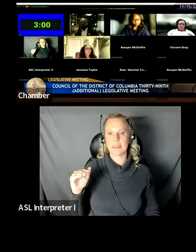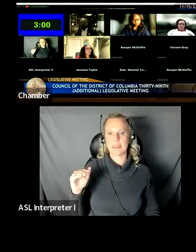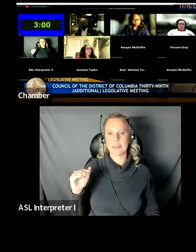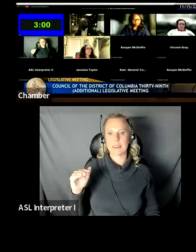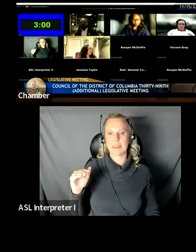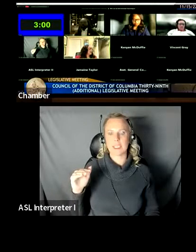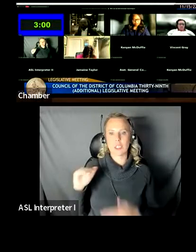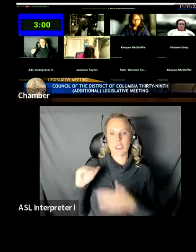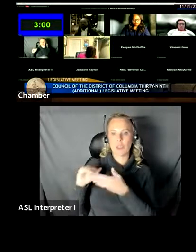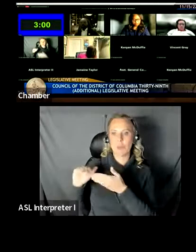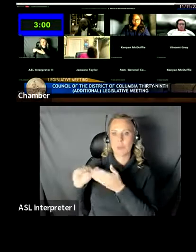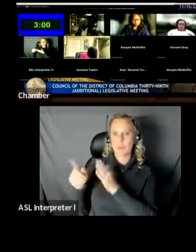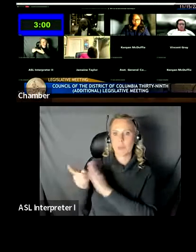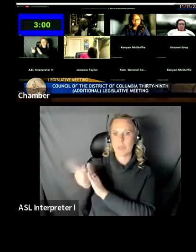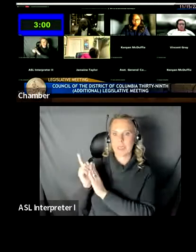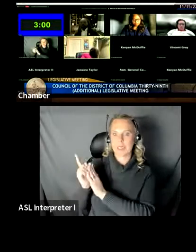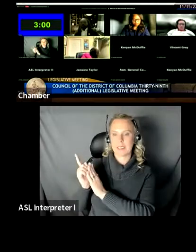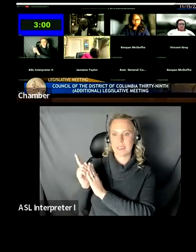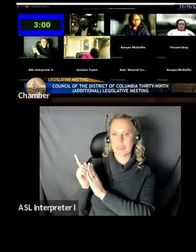Excuse me 1 second.